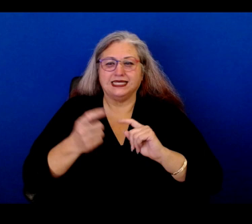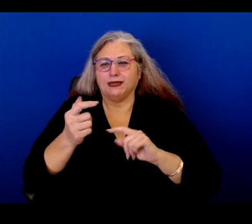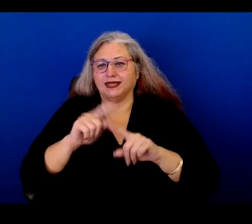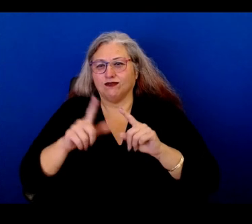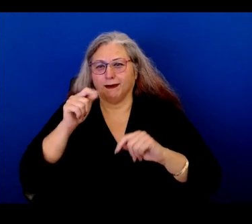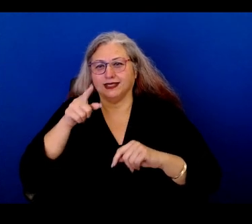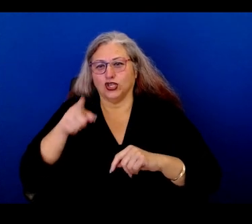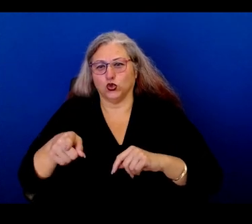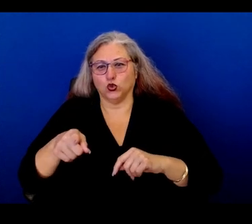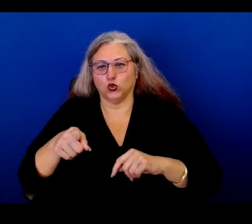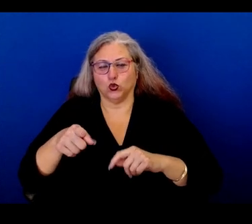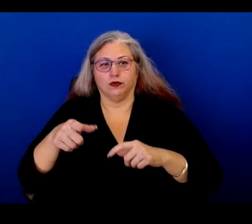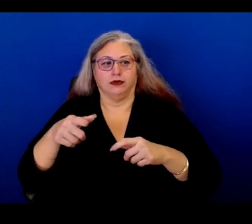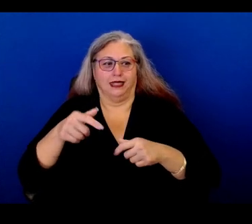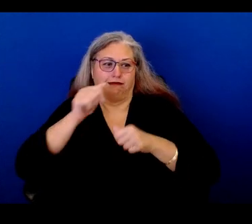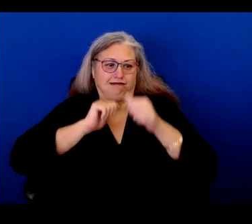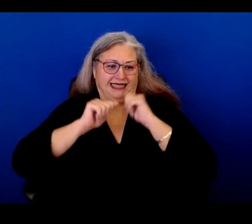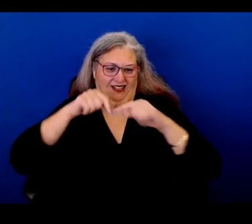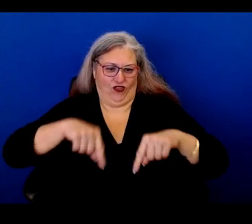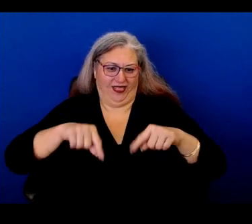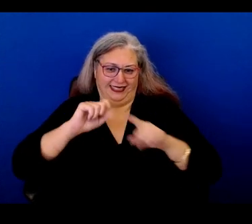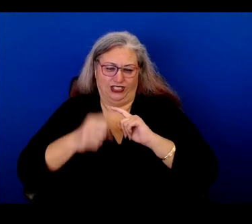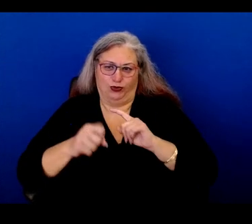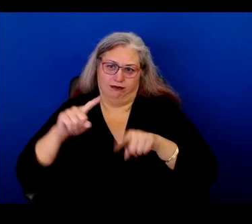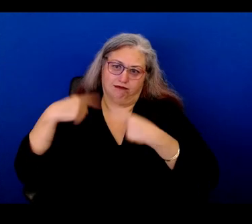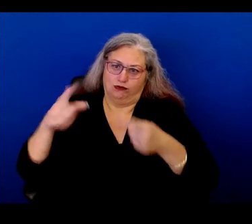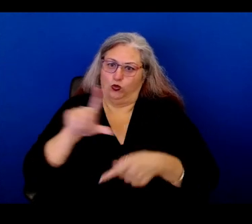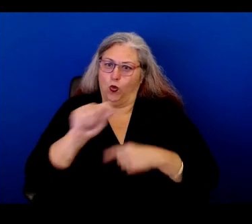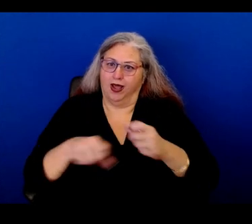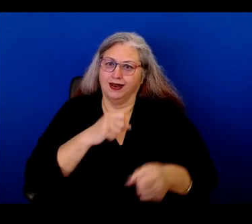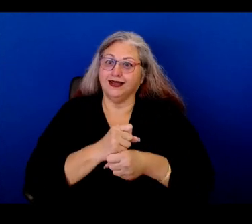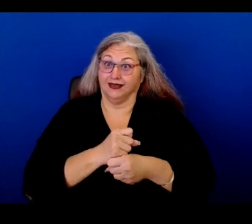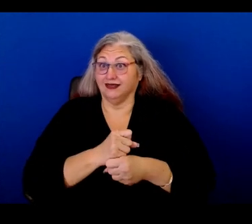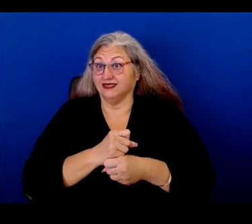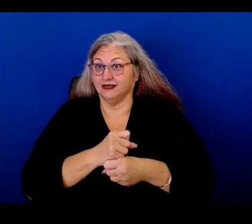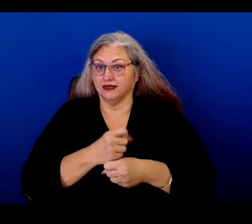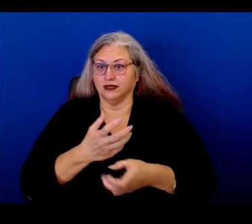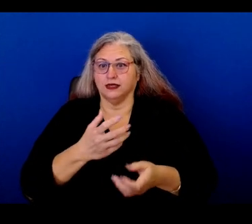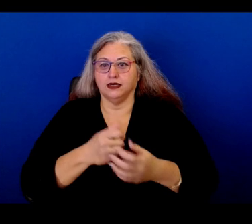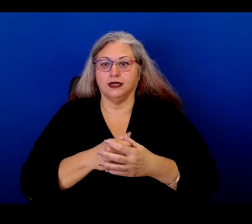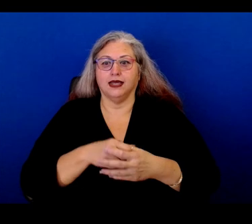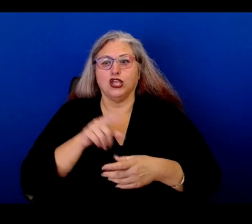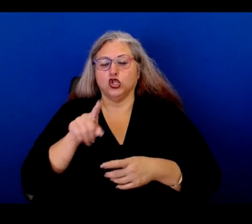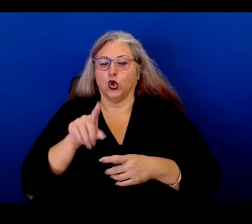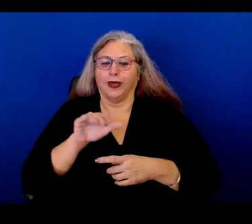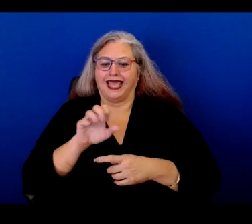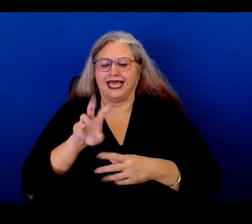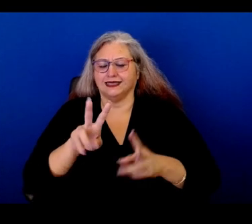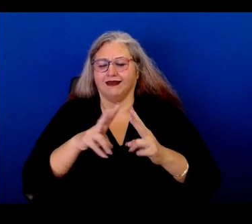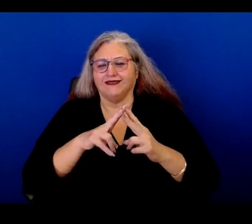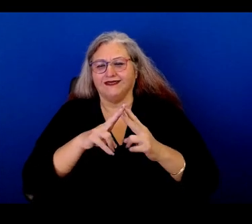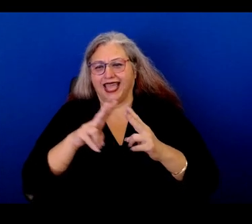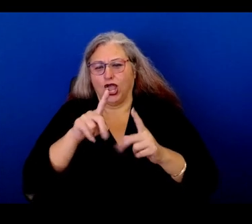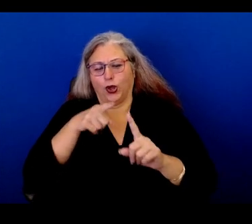because you've been dealing with this for 20 years, right? And and your case is very,